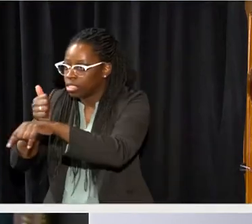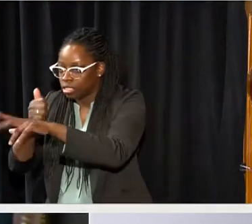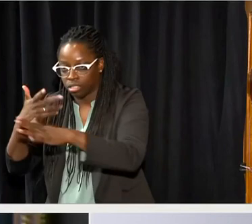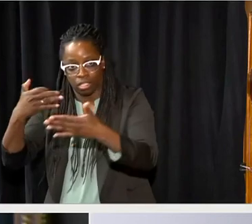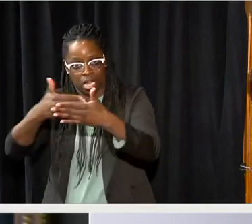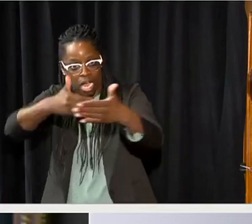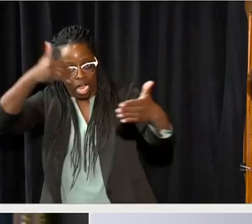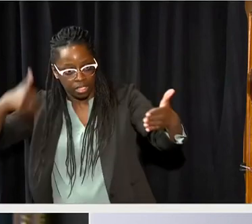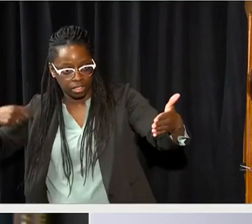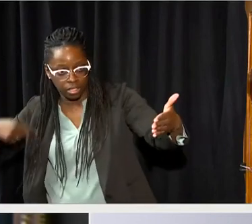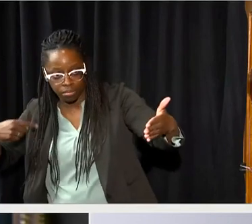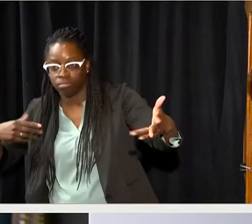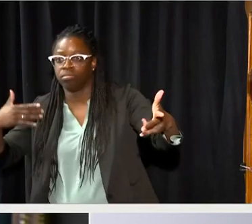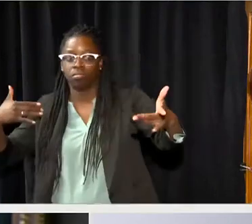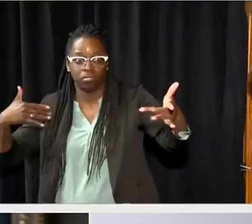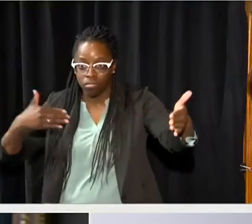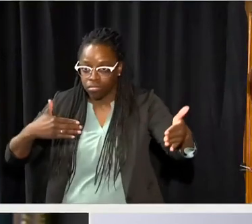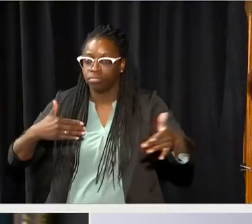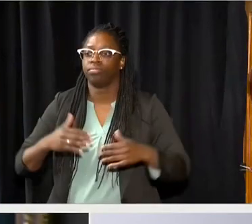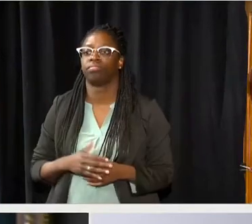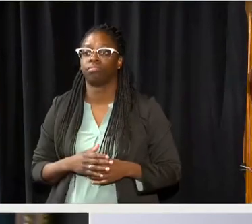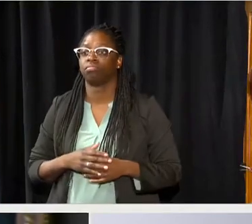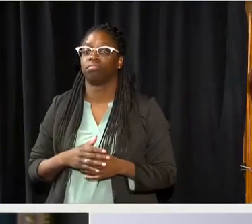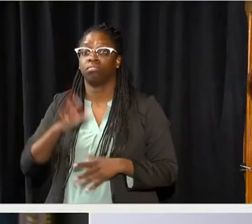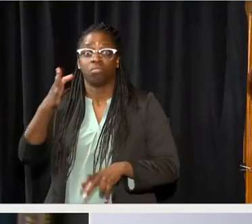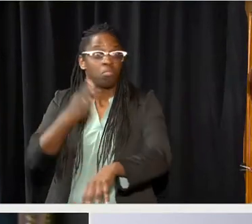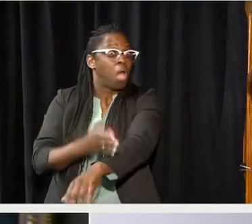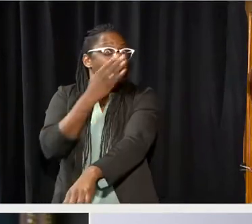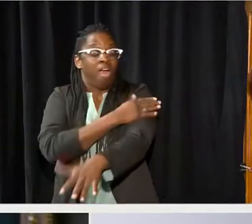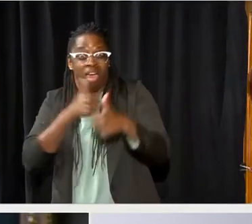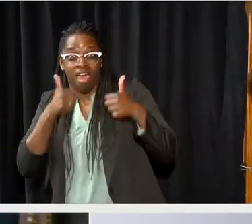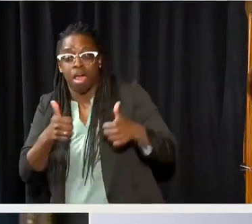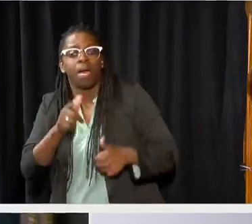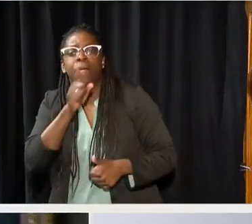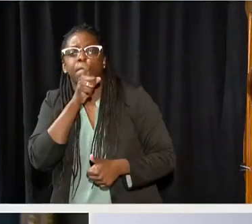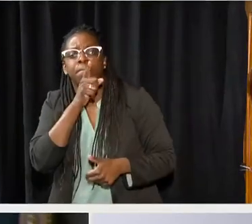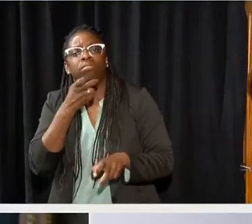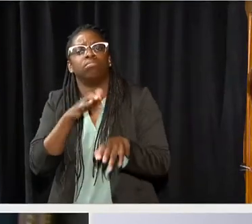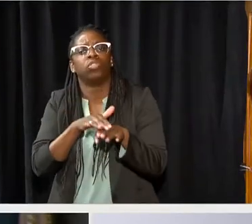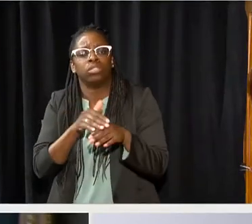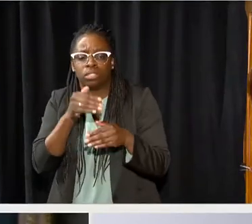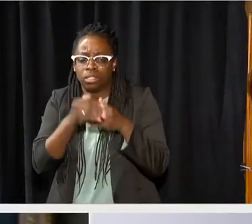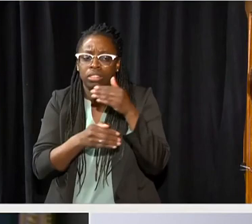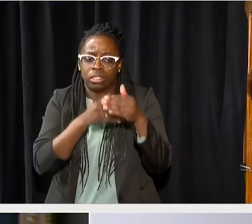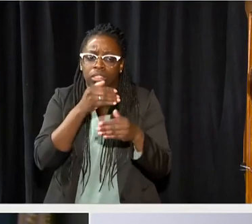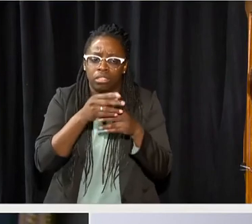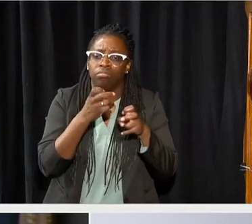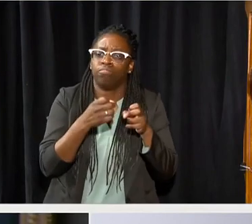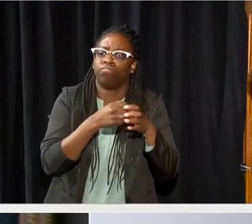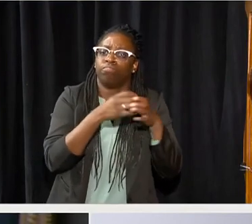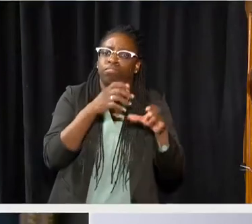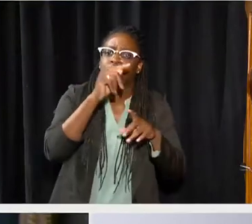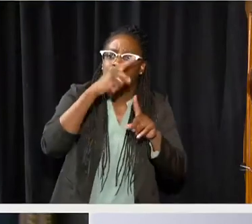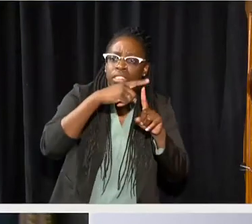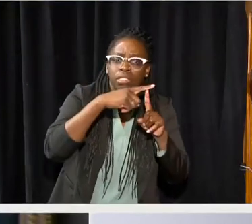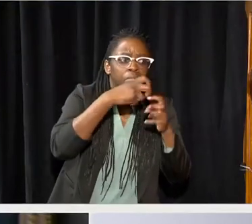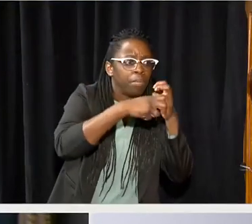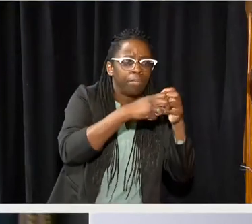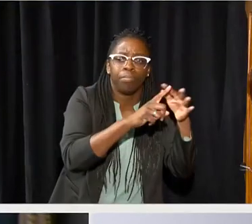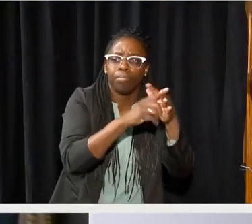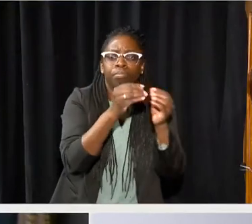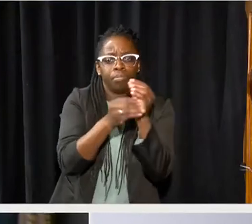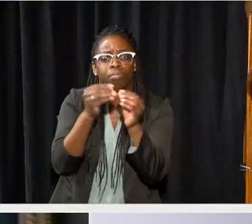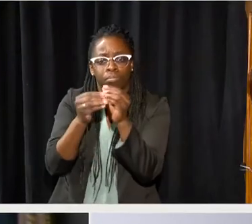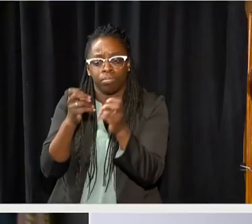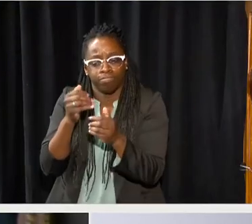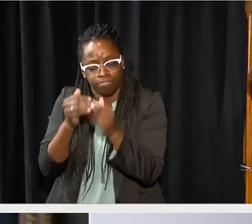to go. I know that, and I want all our T riders out there to know that. I thank you for your patience